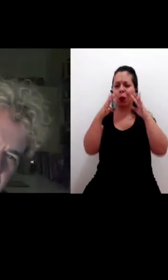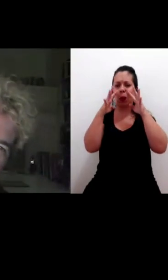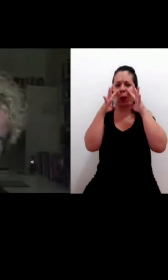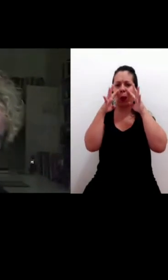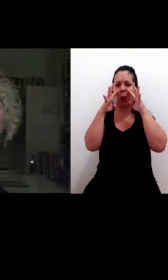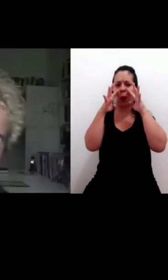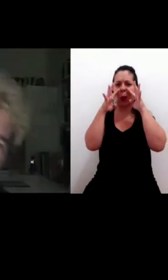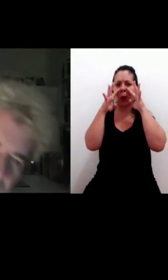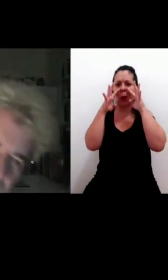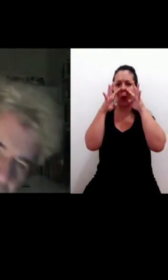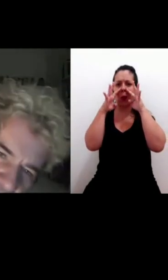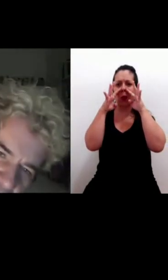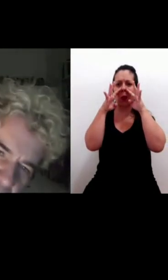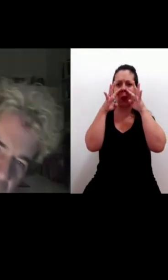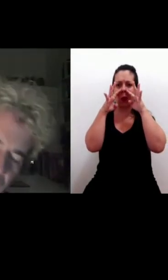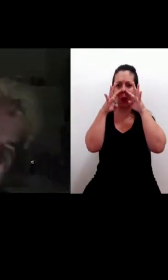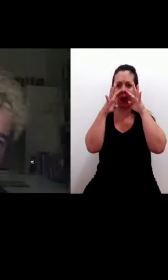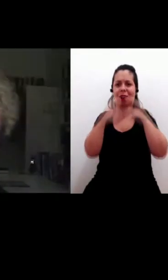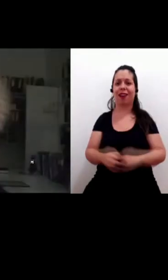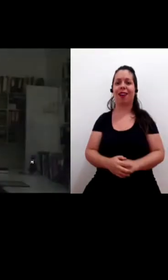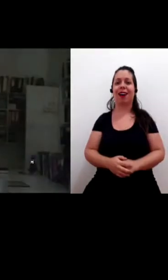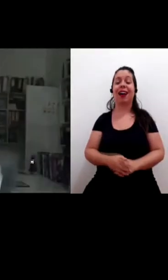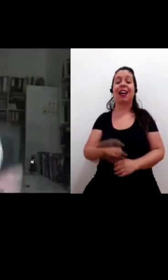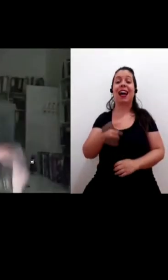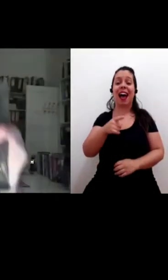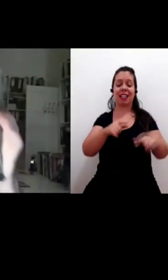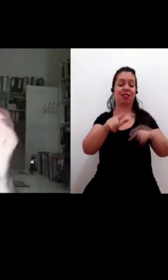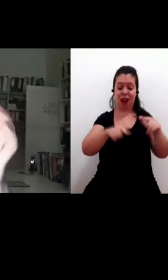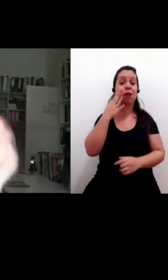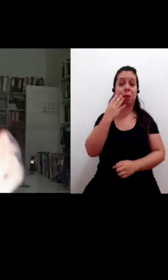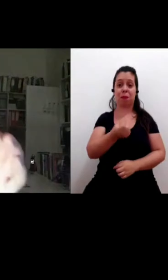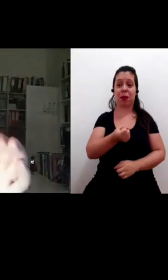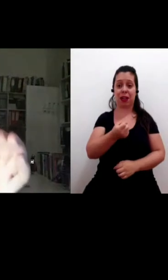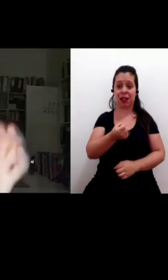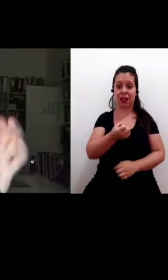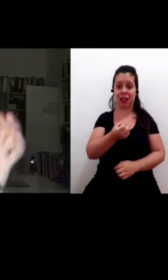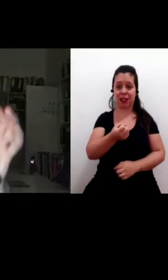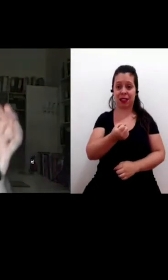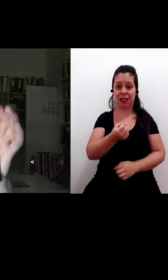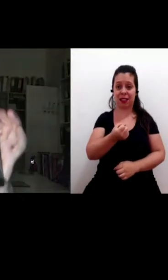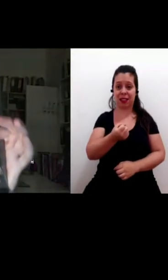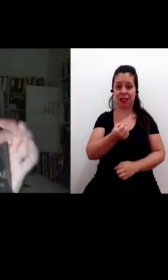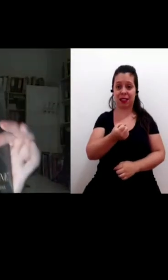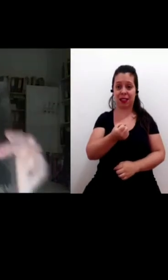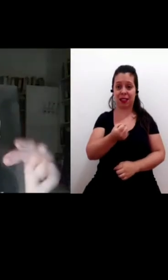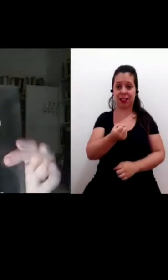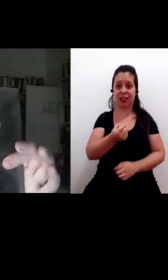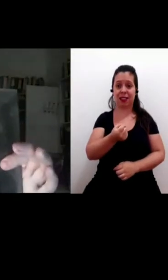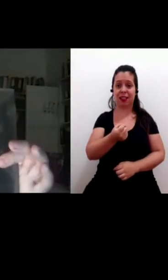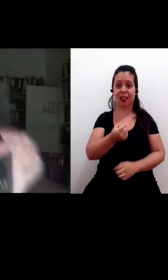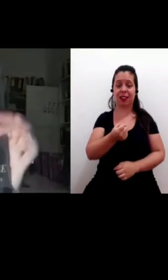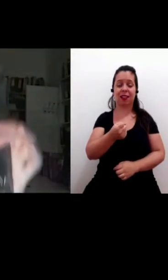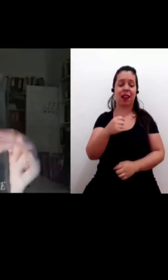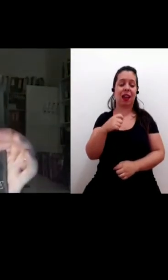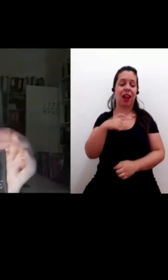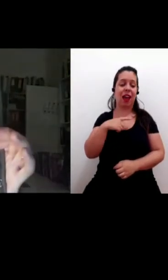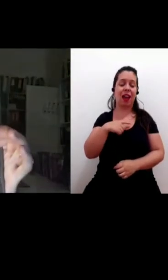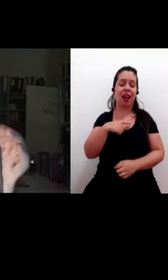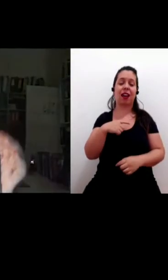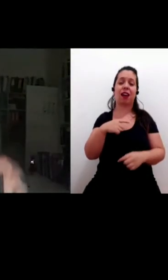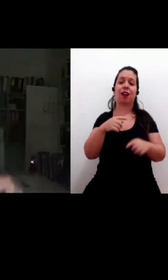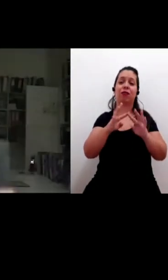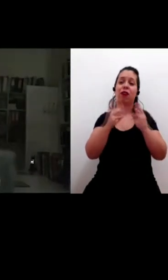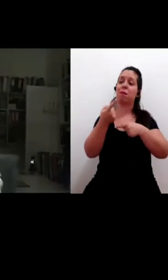white, from a Scandinavian Irish background. She was middle class, African American, mixed